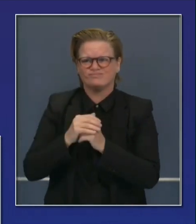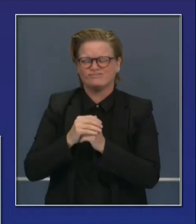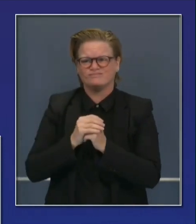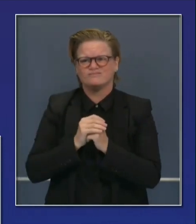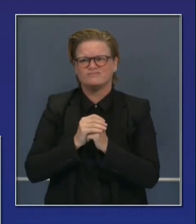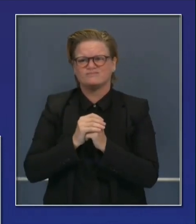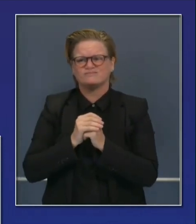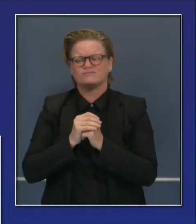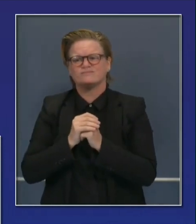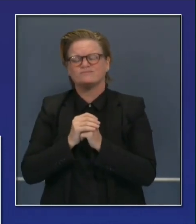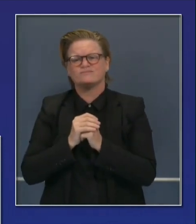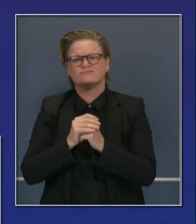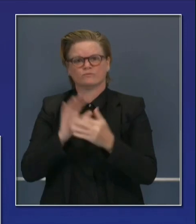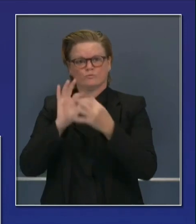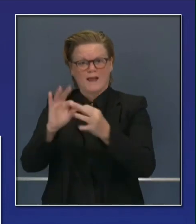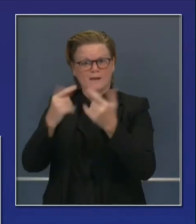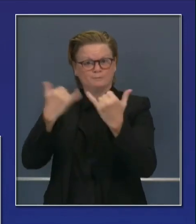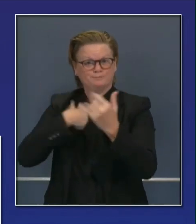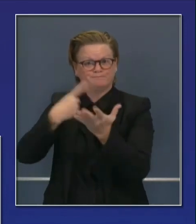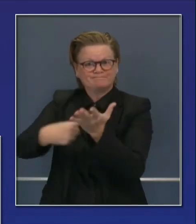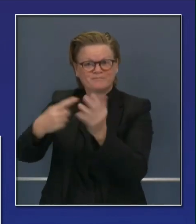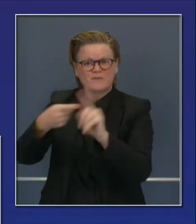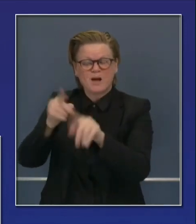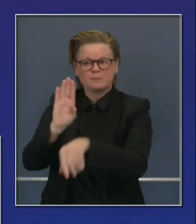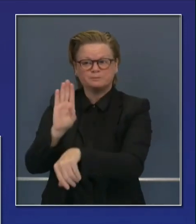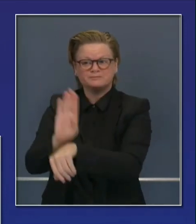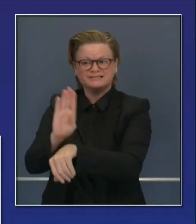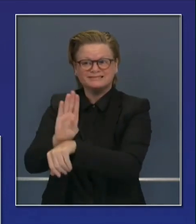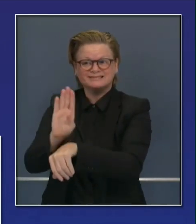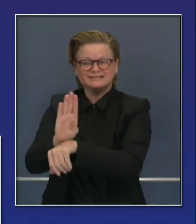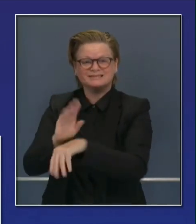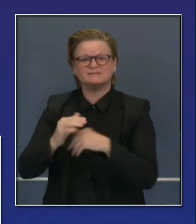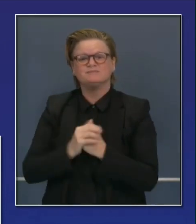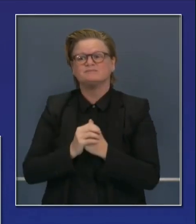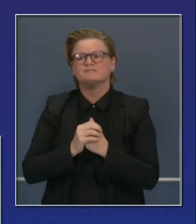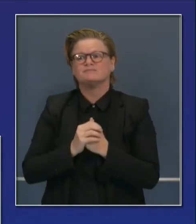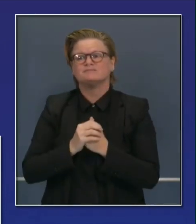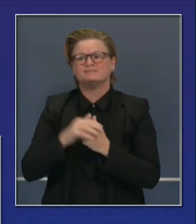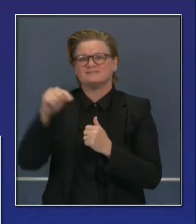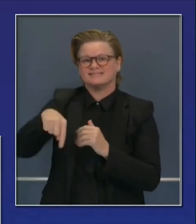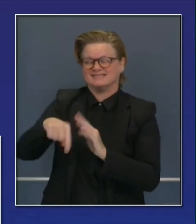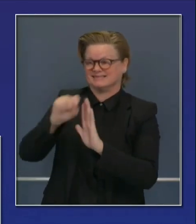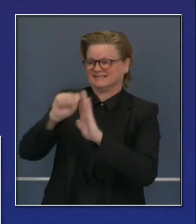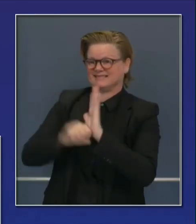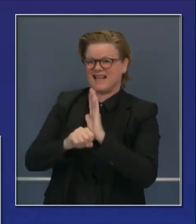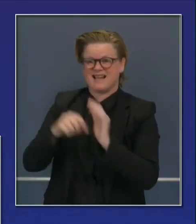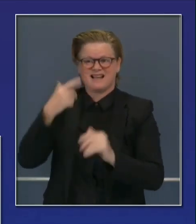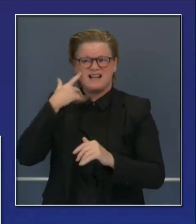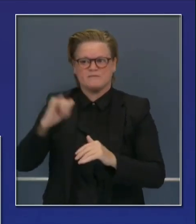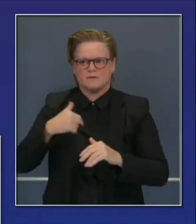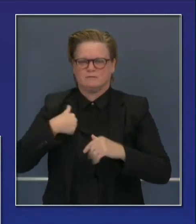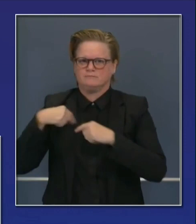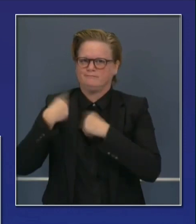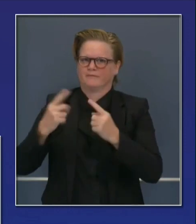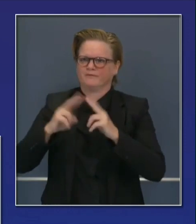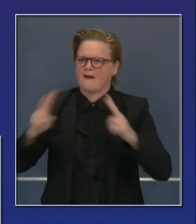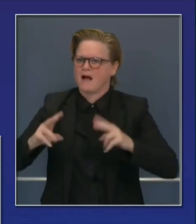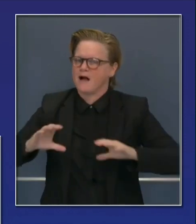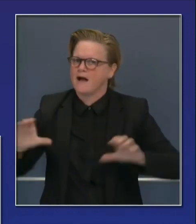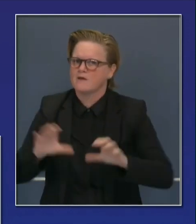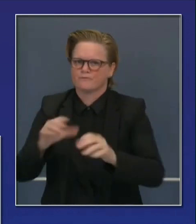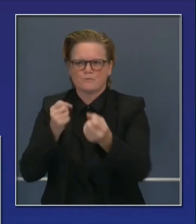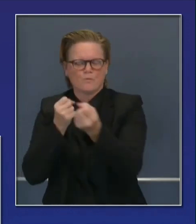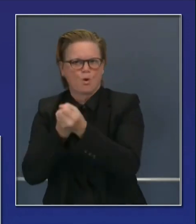reminded many of you on Monday that this state has been active in providing supports and relief for